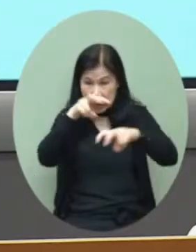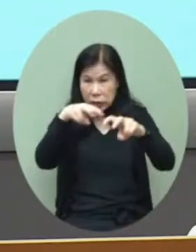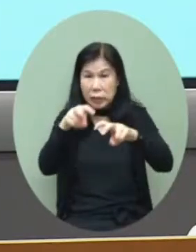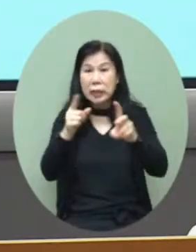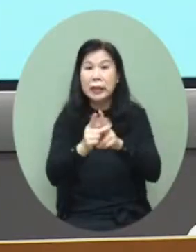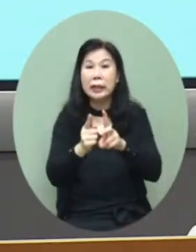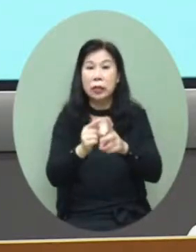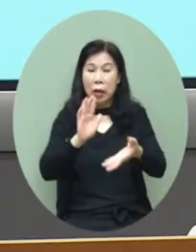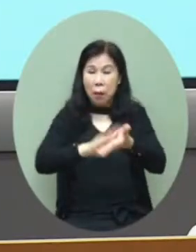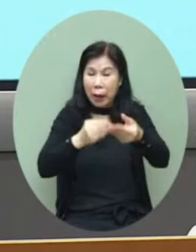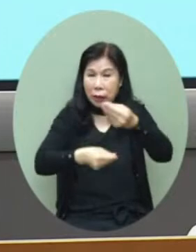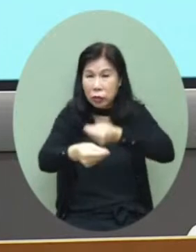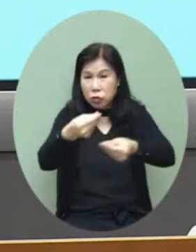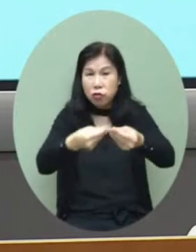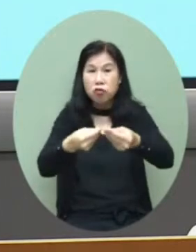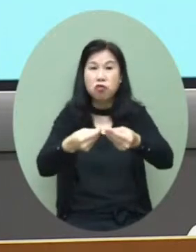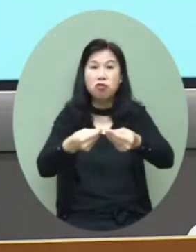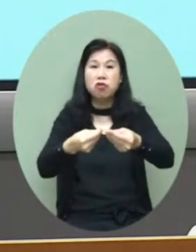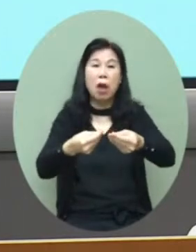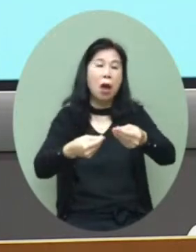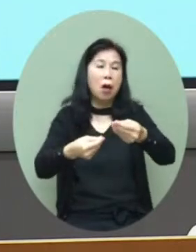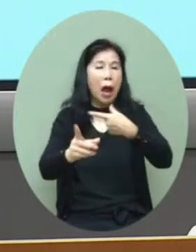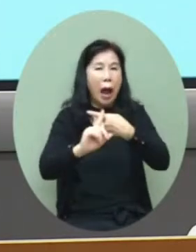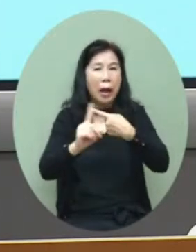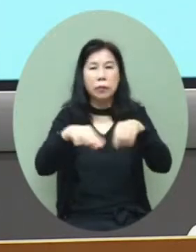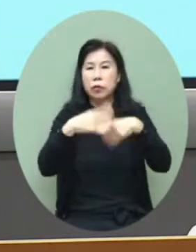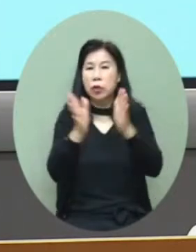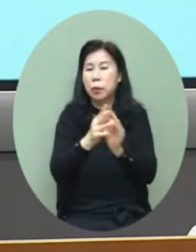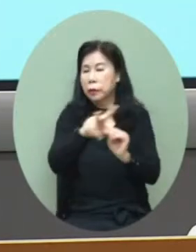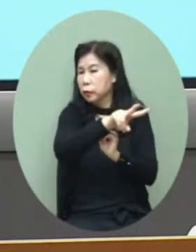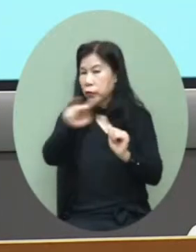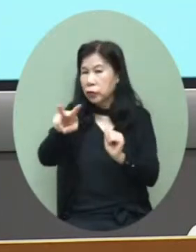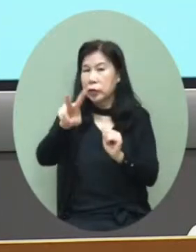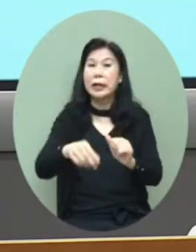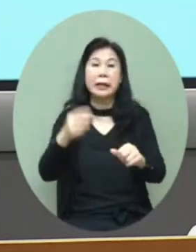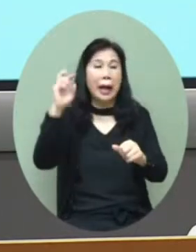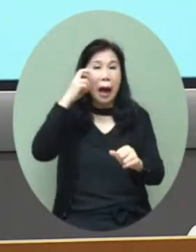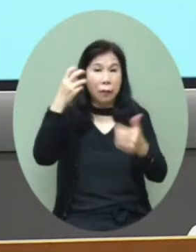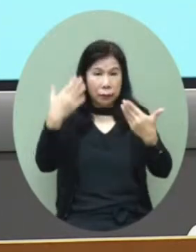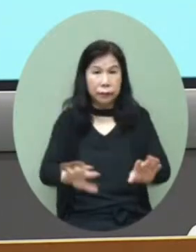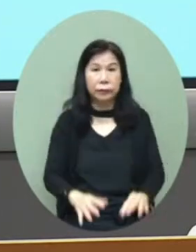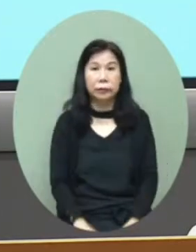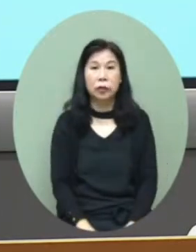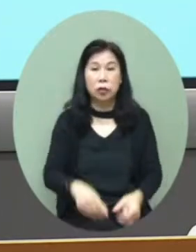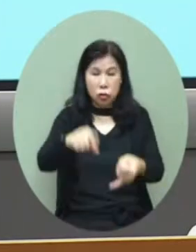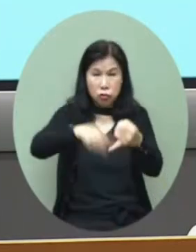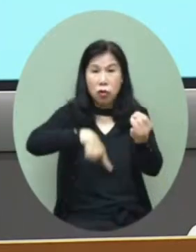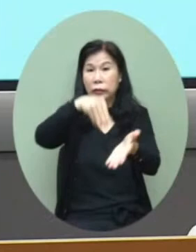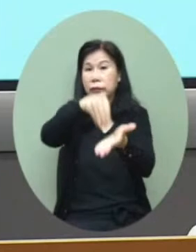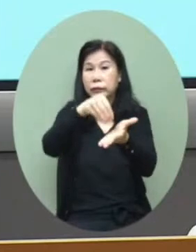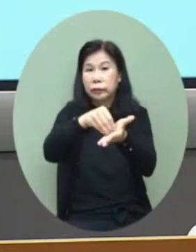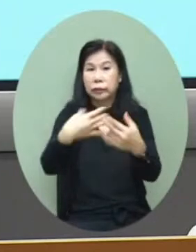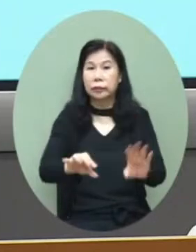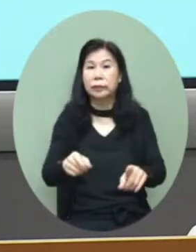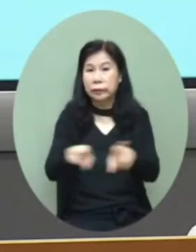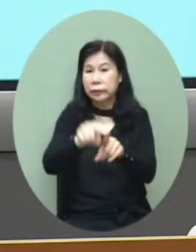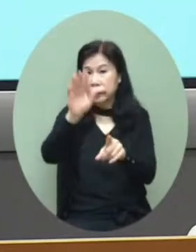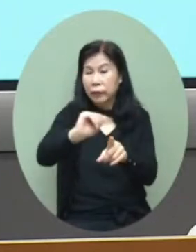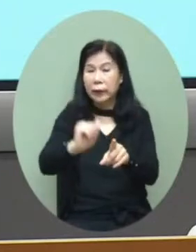the 3+4 arrangement, the risk involved is actually comparable to the